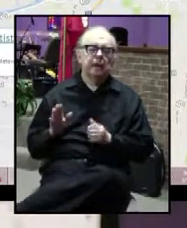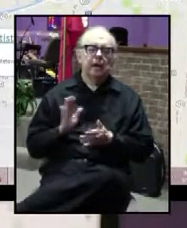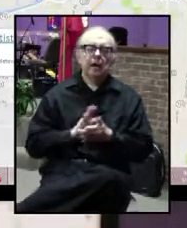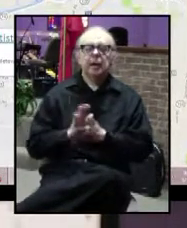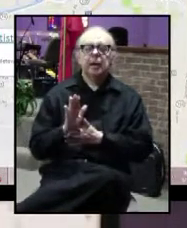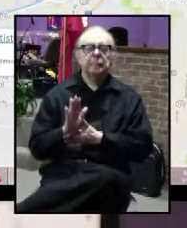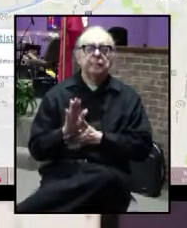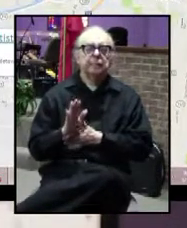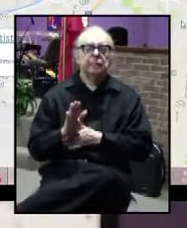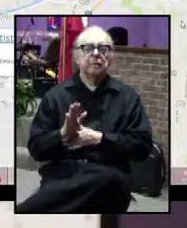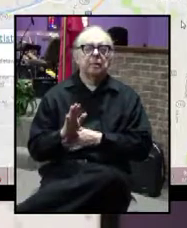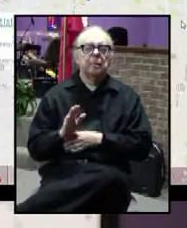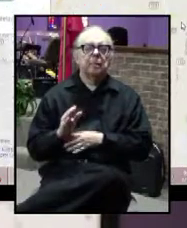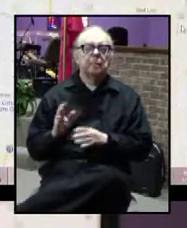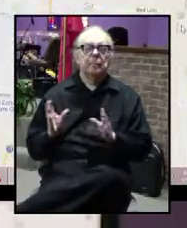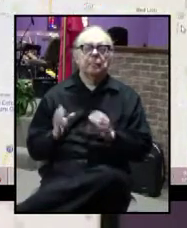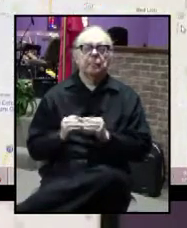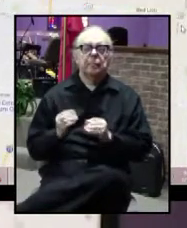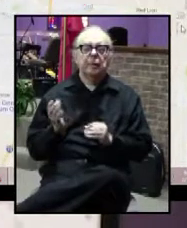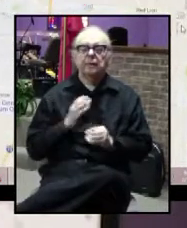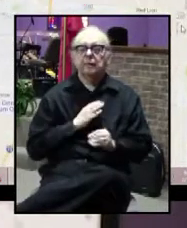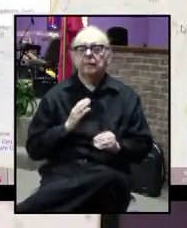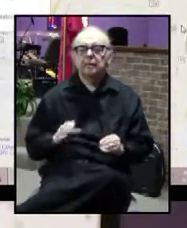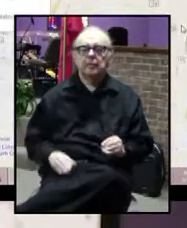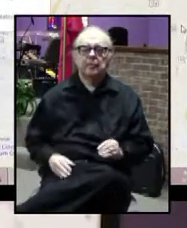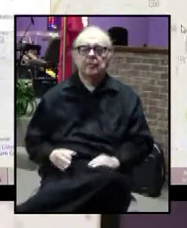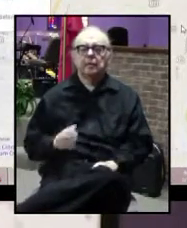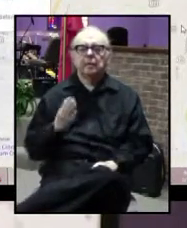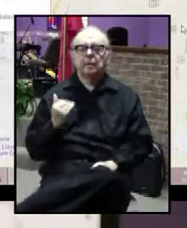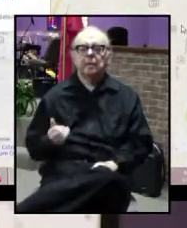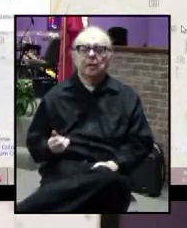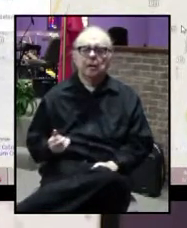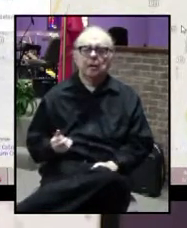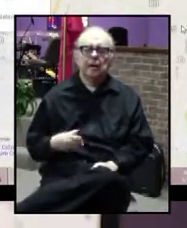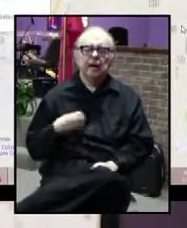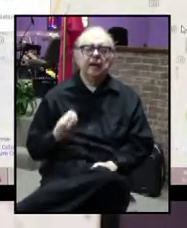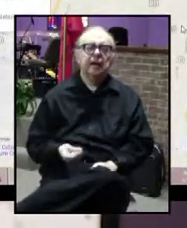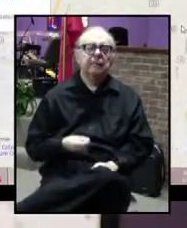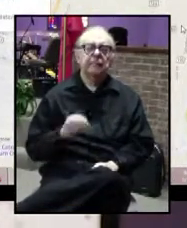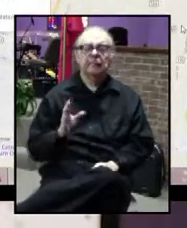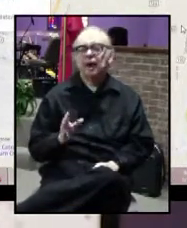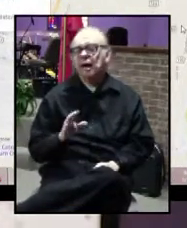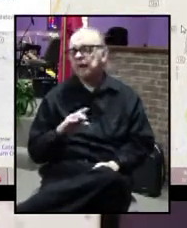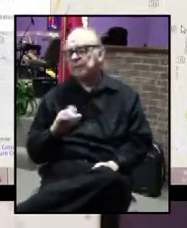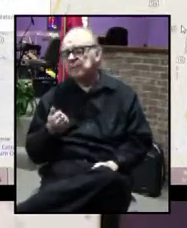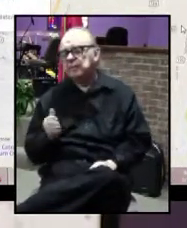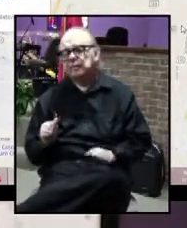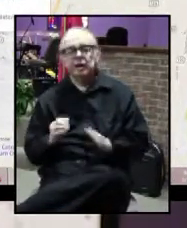got, I forget exactly, I want to say $5 or $10 million